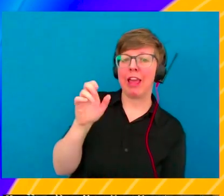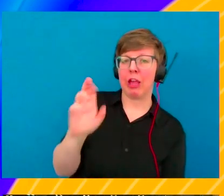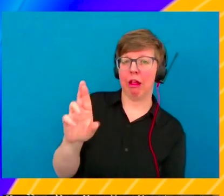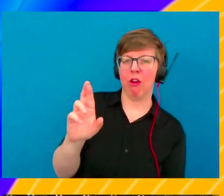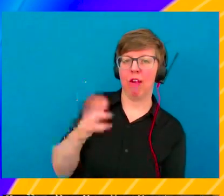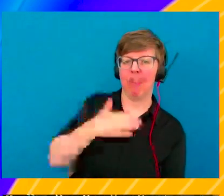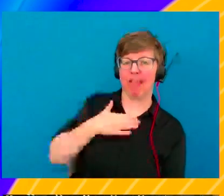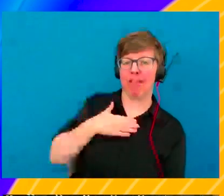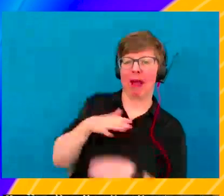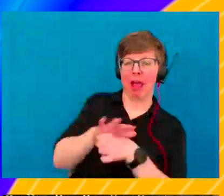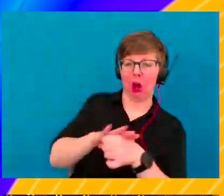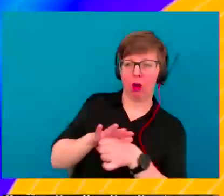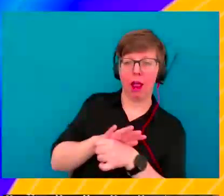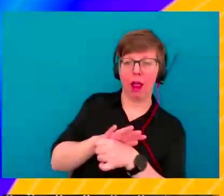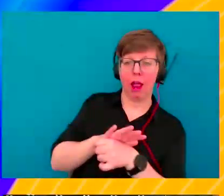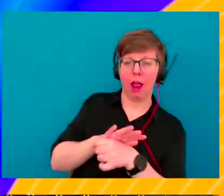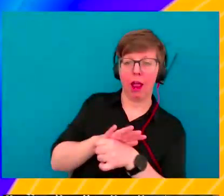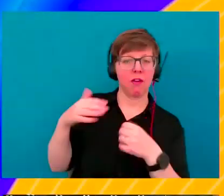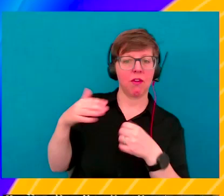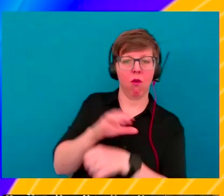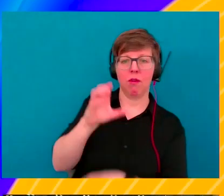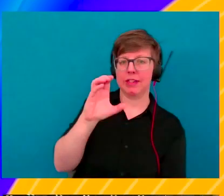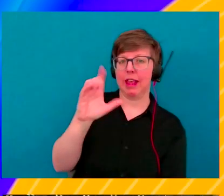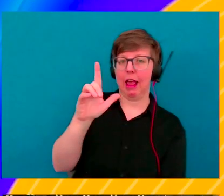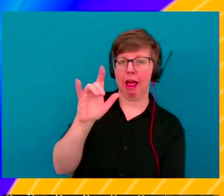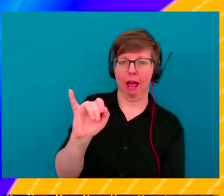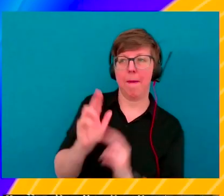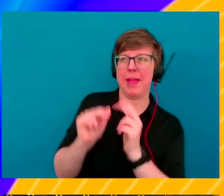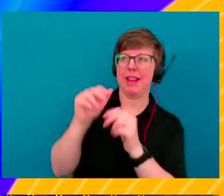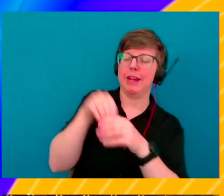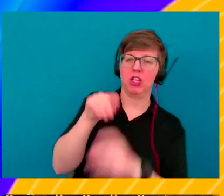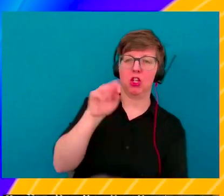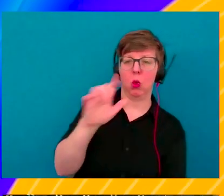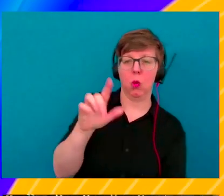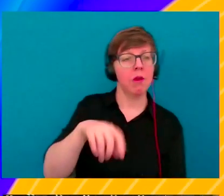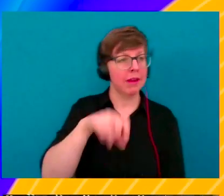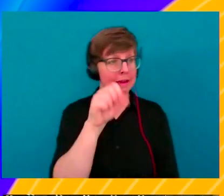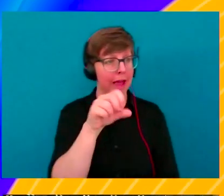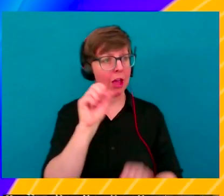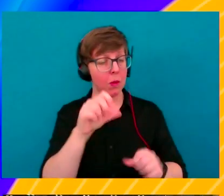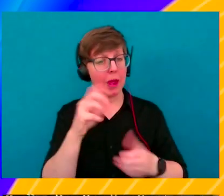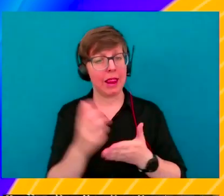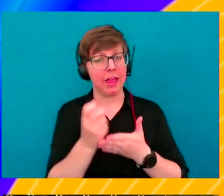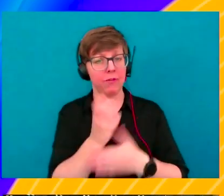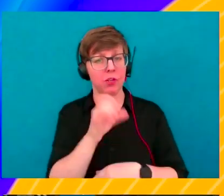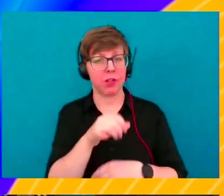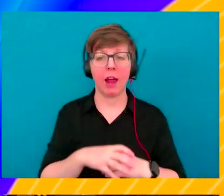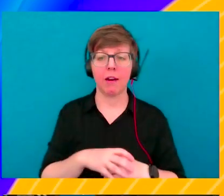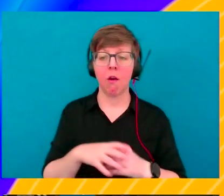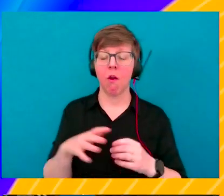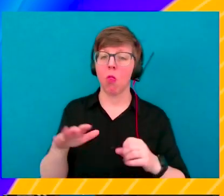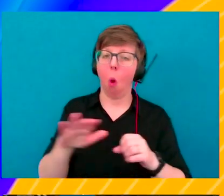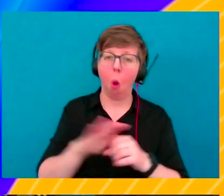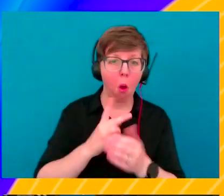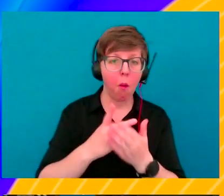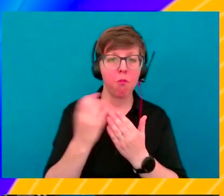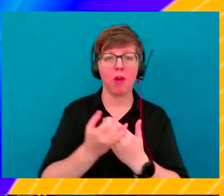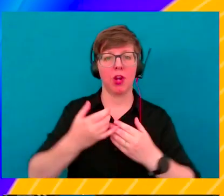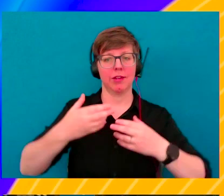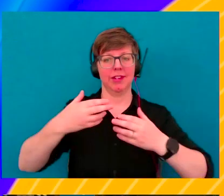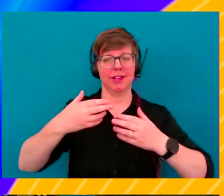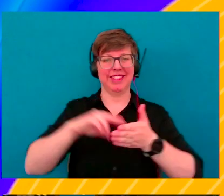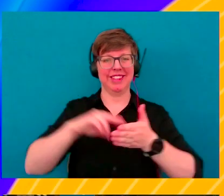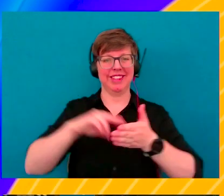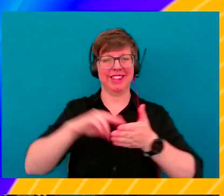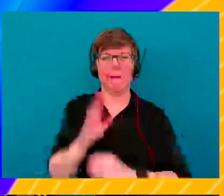built into its tooling, right? Yep. So you'd use that. Yeah, so you can leverage that. So like the whole project is defined by blueprint authors and then set up